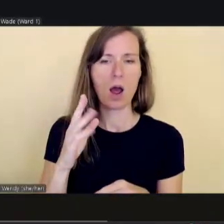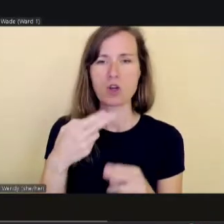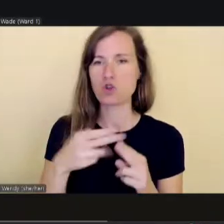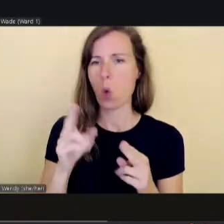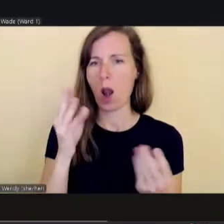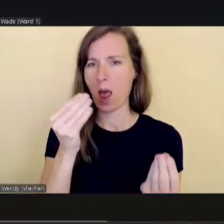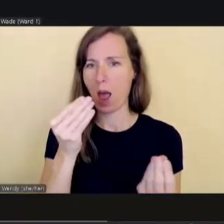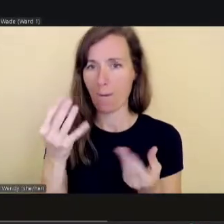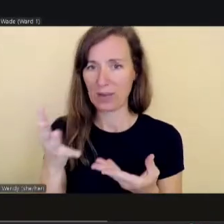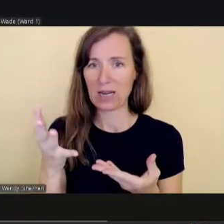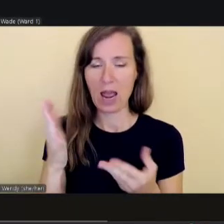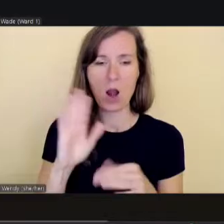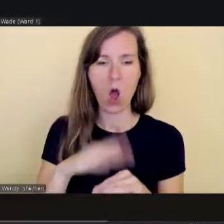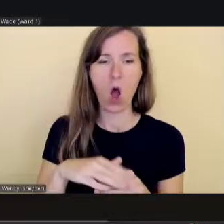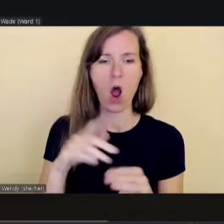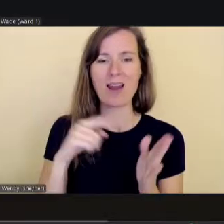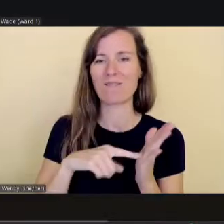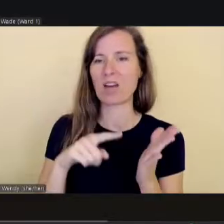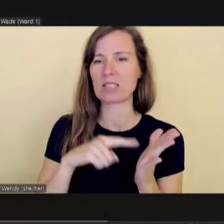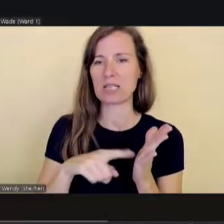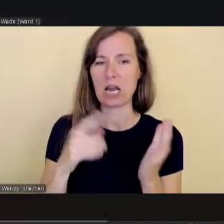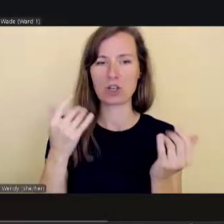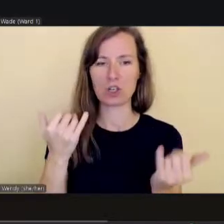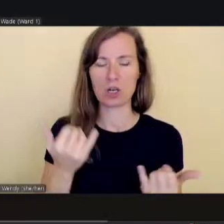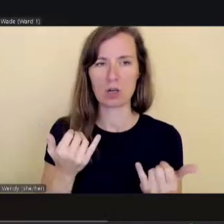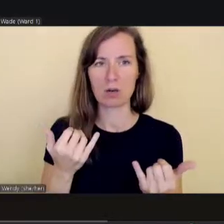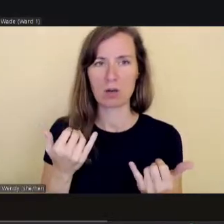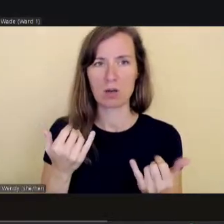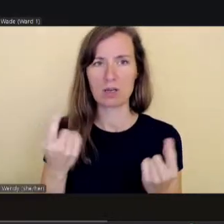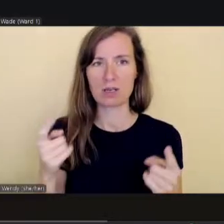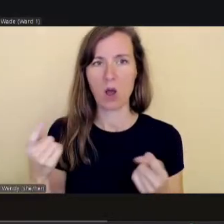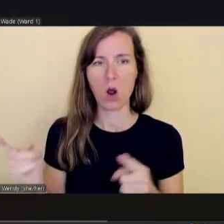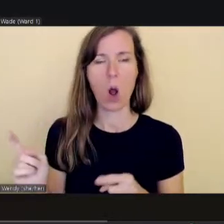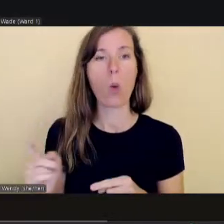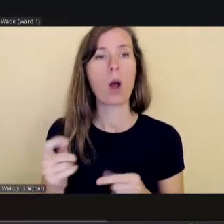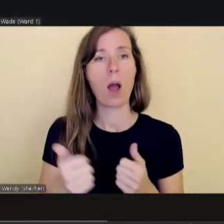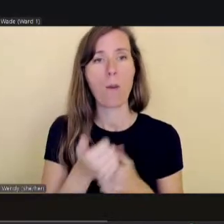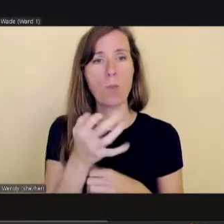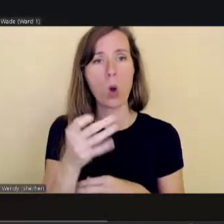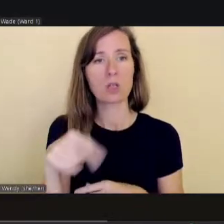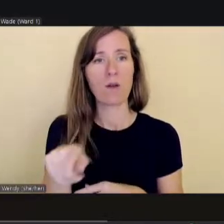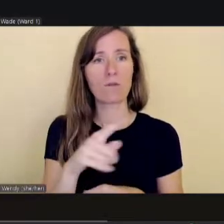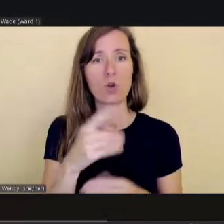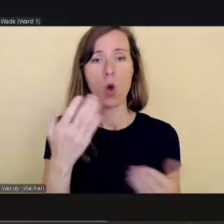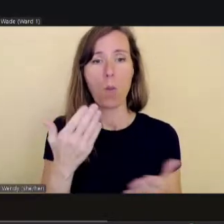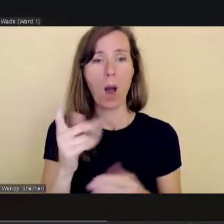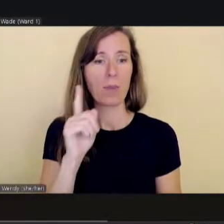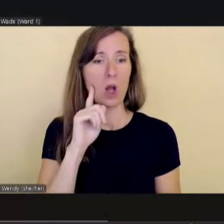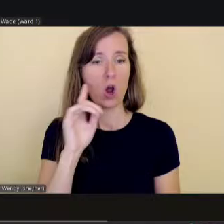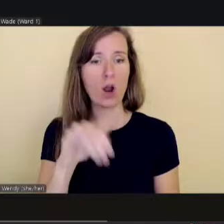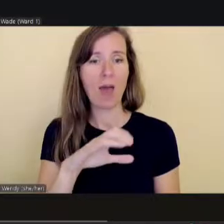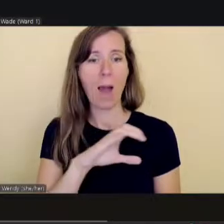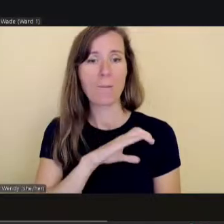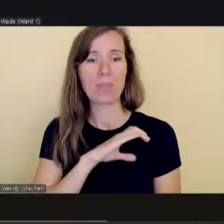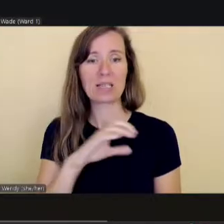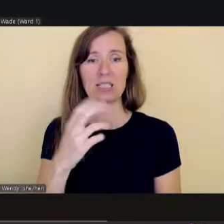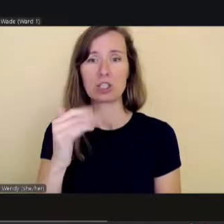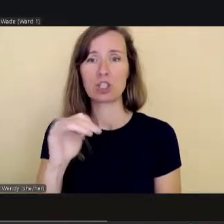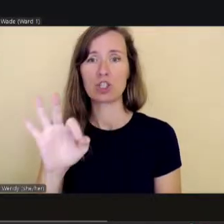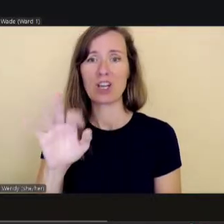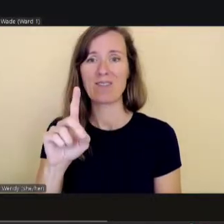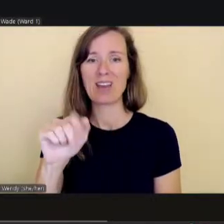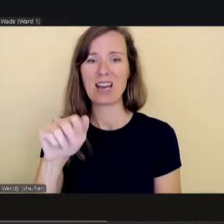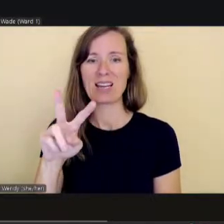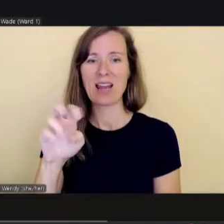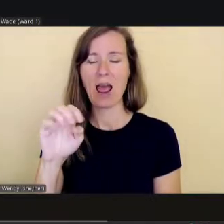As you may have heard, most of you probably have heard that our police chief, Dave Morris, was involved in a fatal shooting